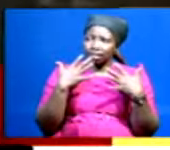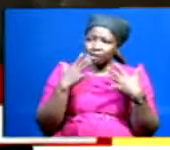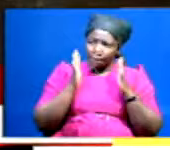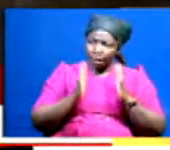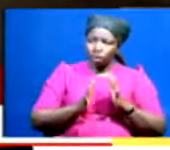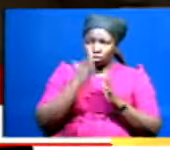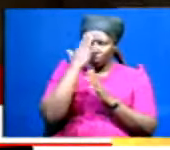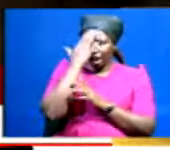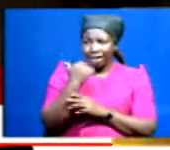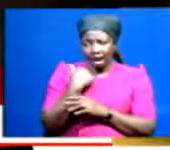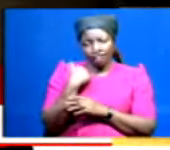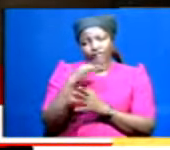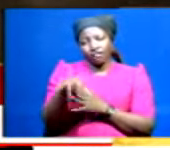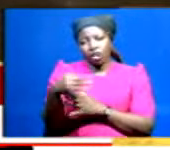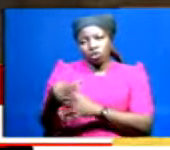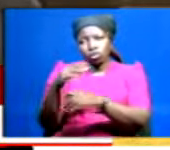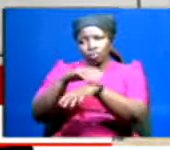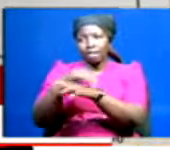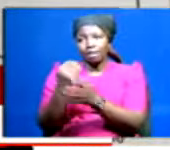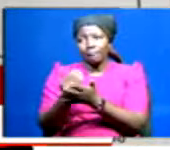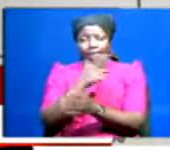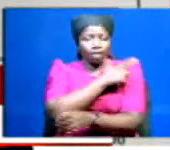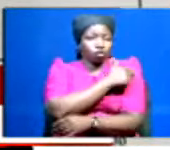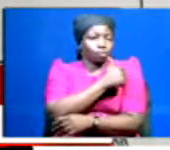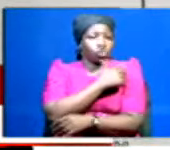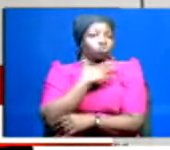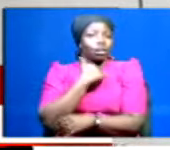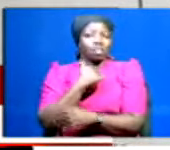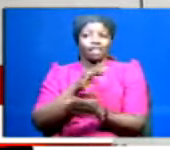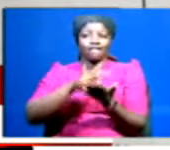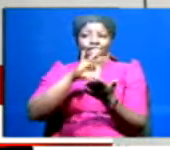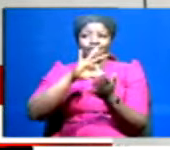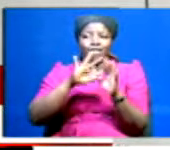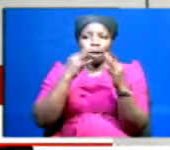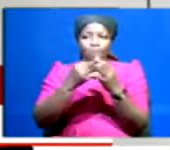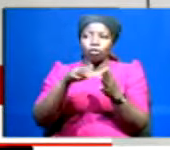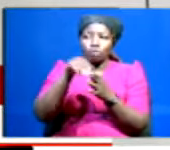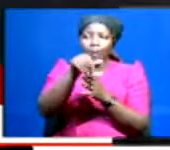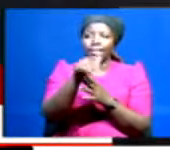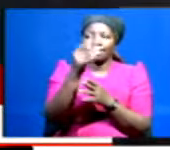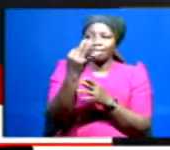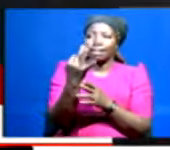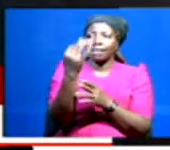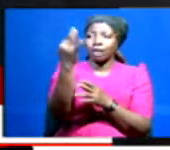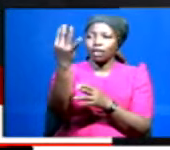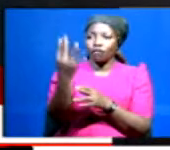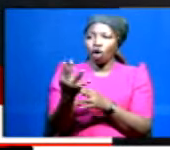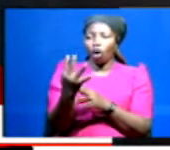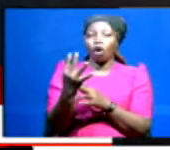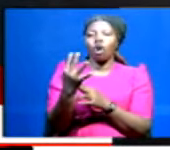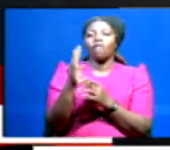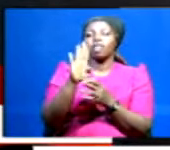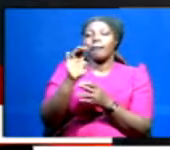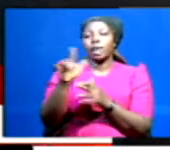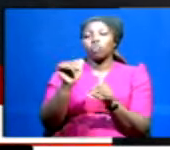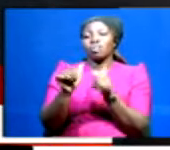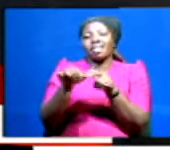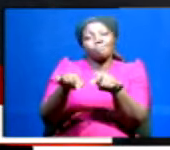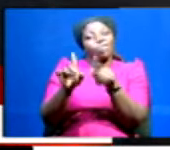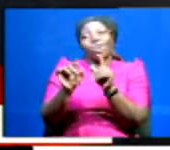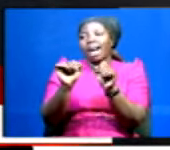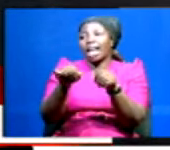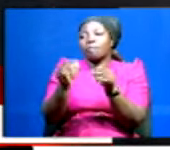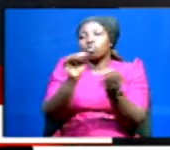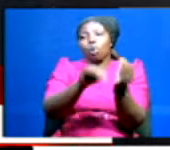pesa. The hospital wants the family to pay at least 3/4 of the bill, which they were still unable to raise. Kila wakati, watu